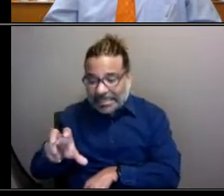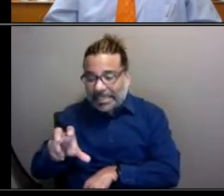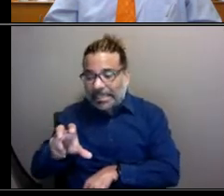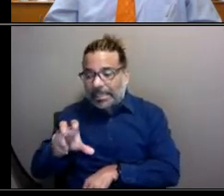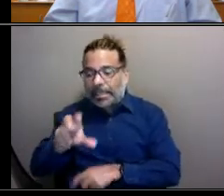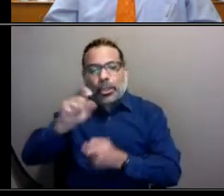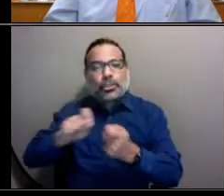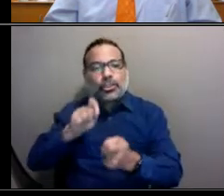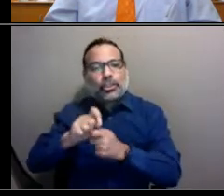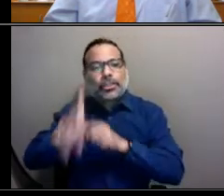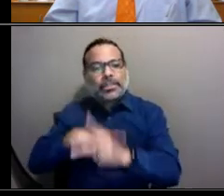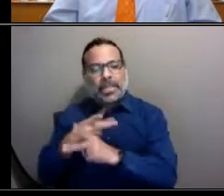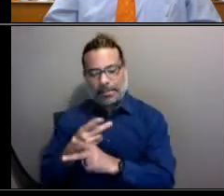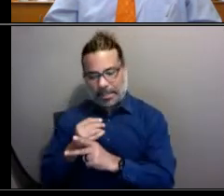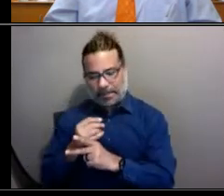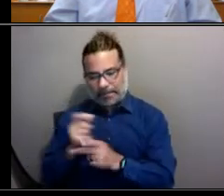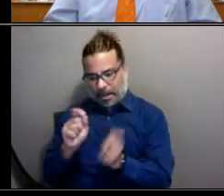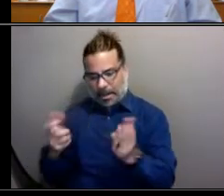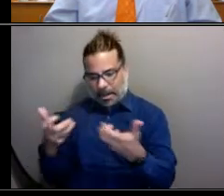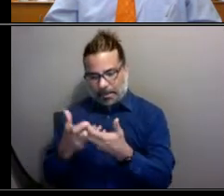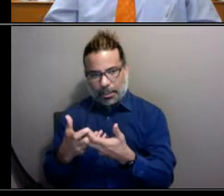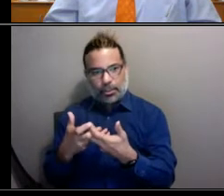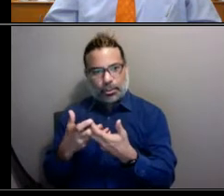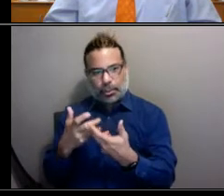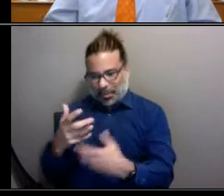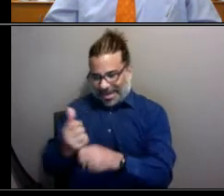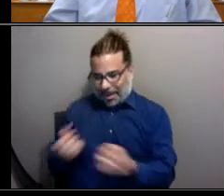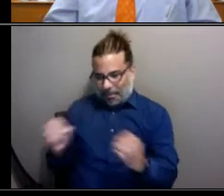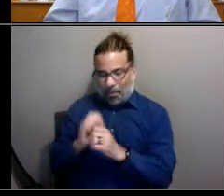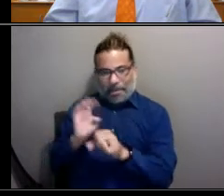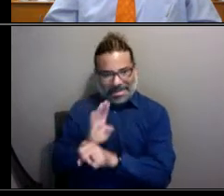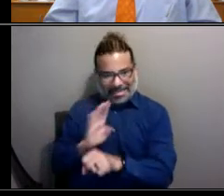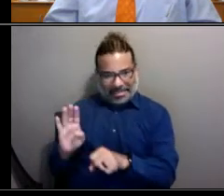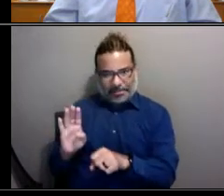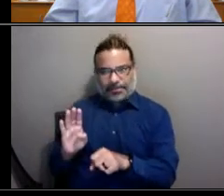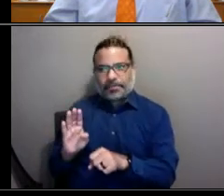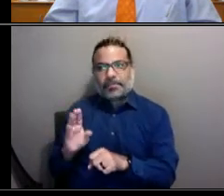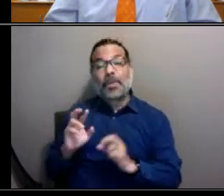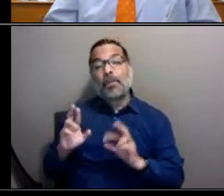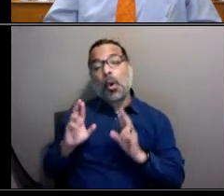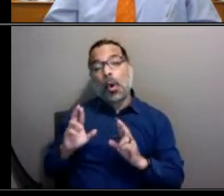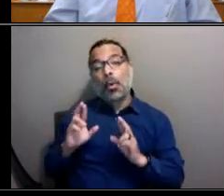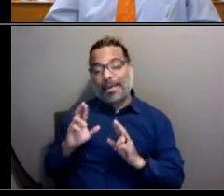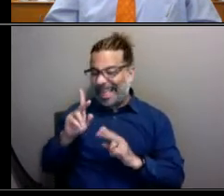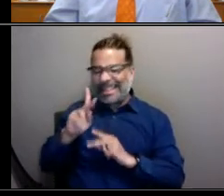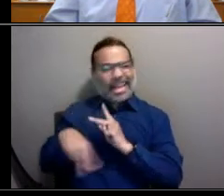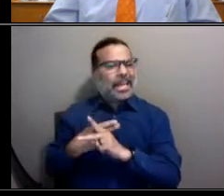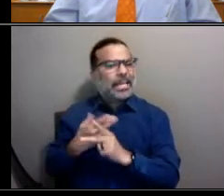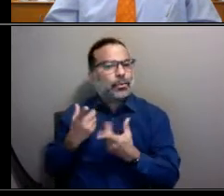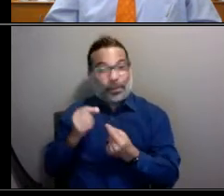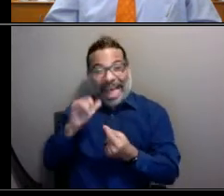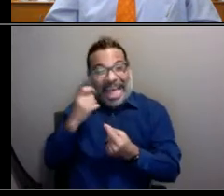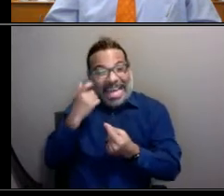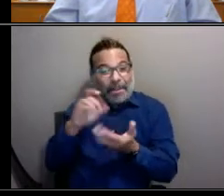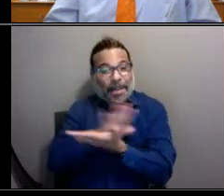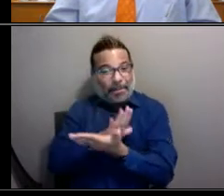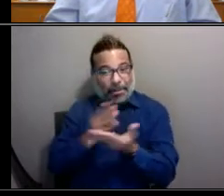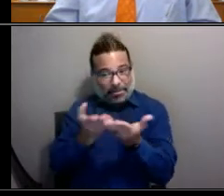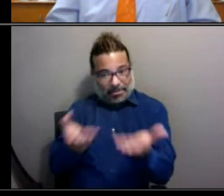types of accommodations in order to bring in more business. And so that's what I'm hoping things like that brief that we produced will help folks